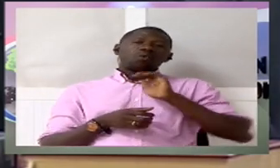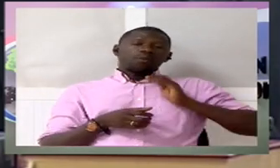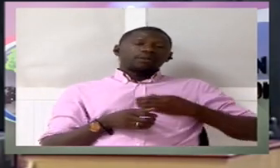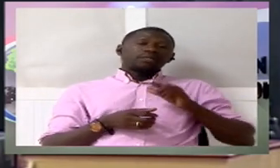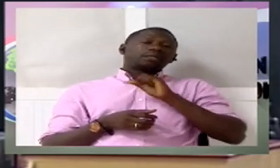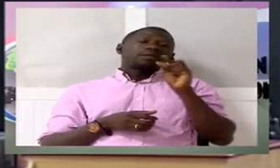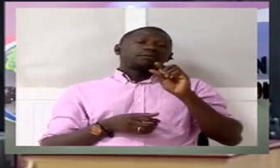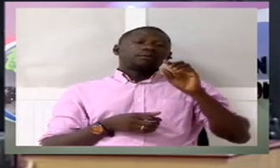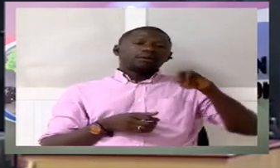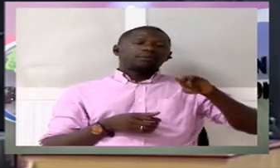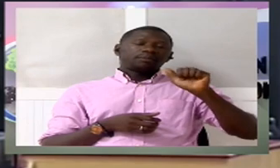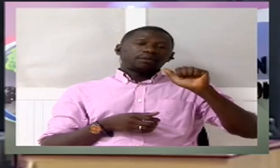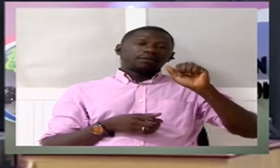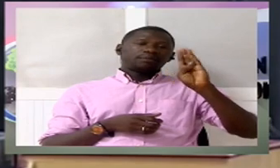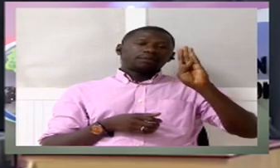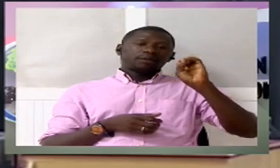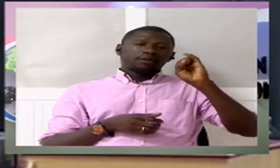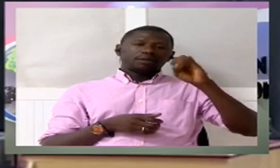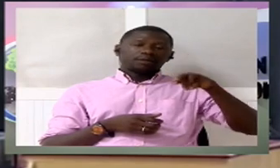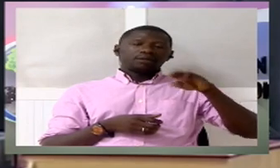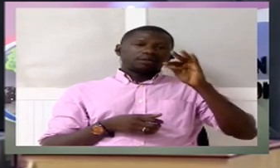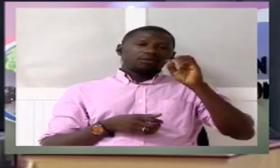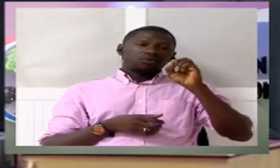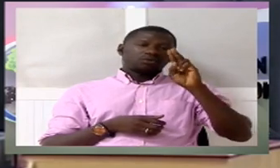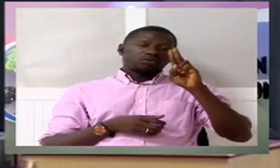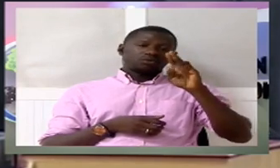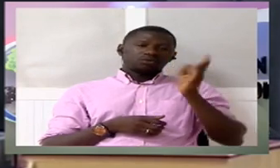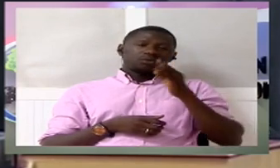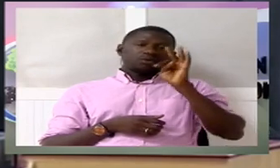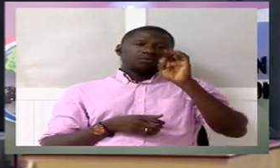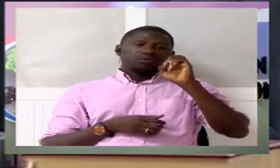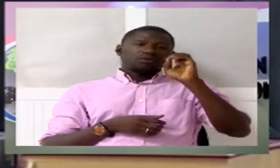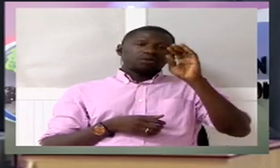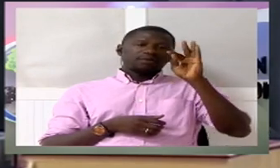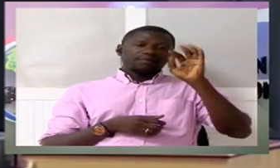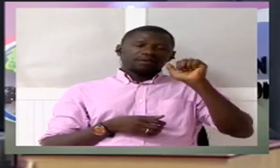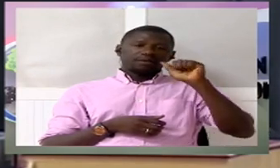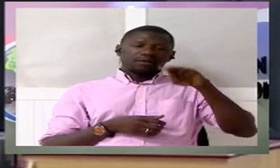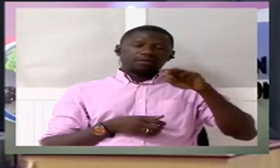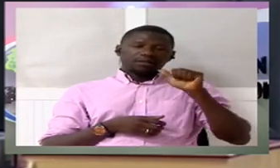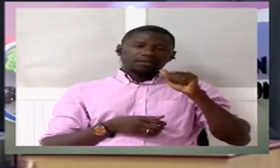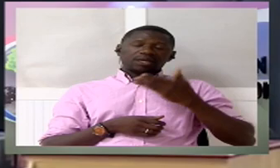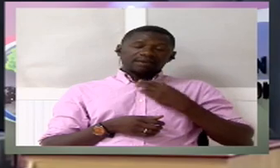There was one other woman called Ma Bintu Fofana. He had five kids with that woman.